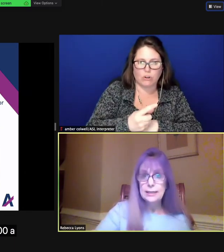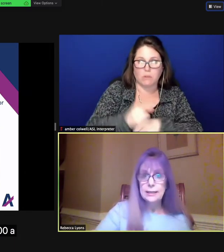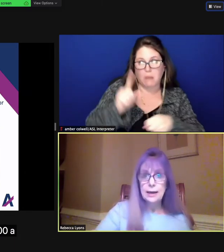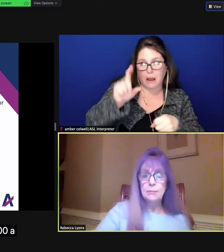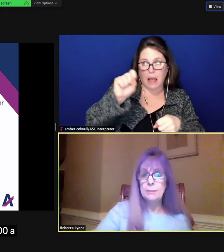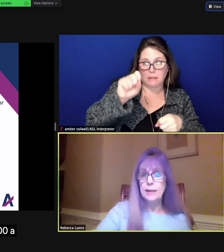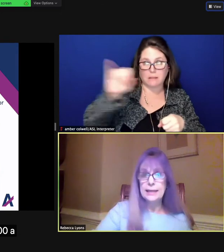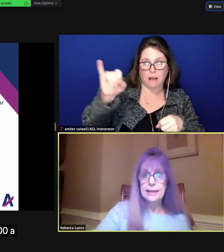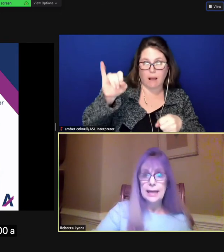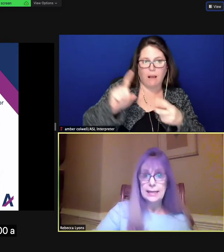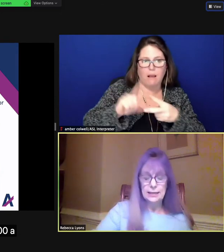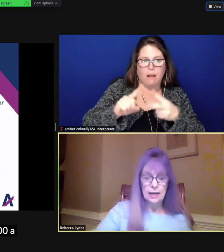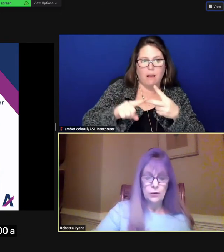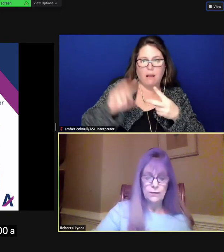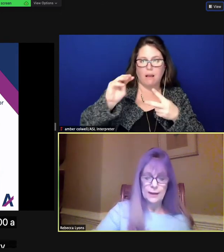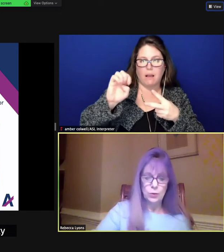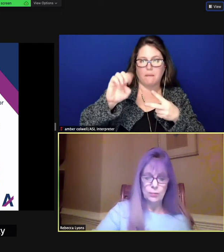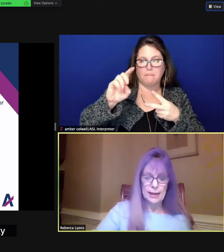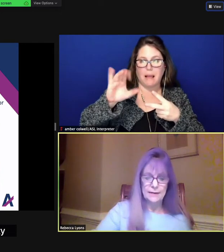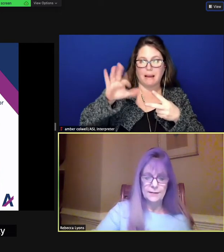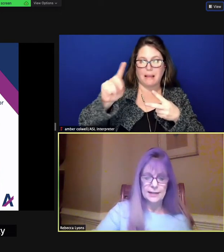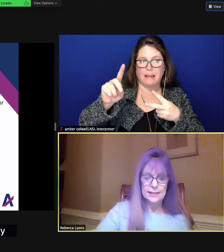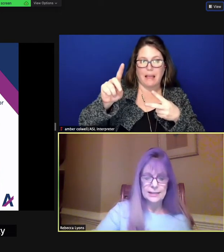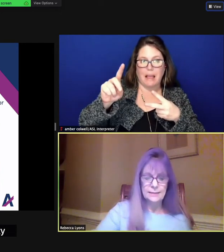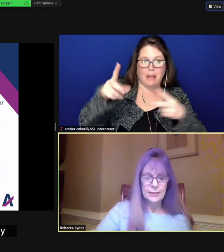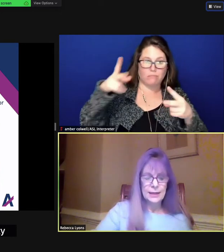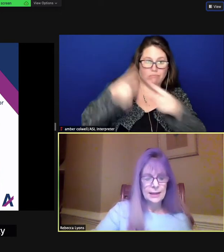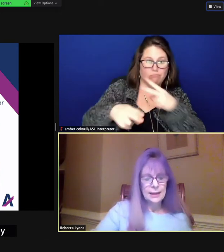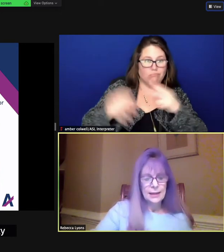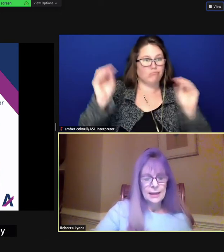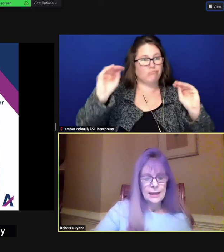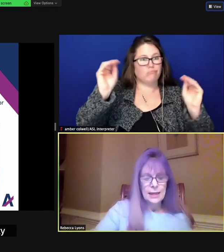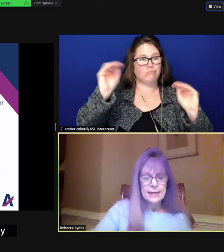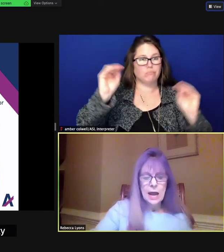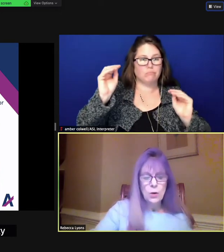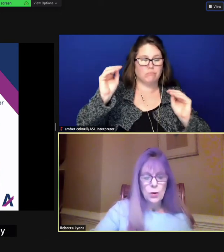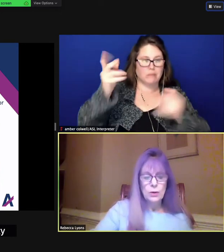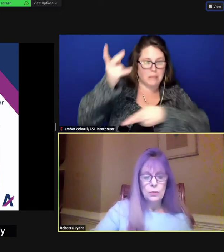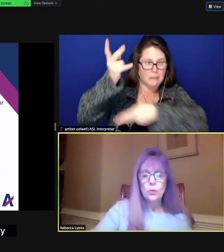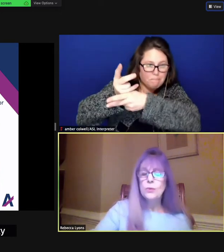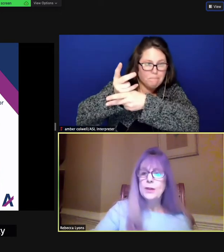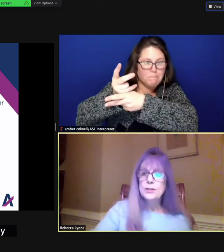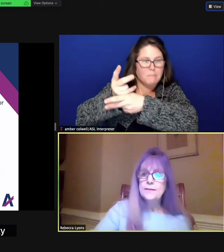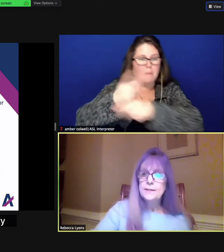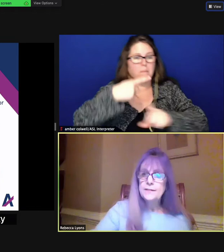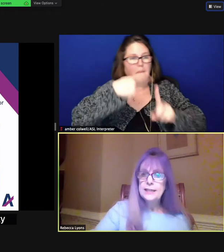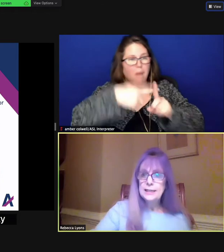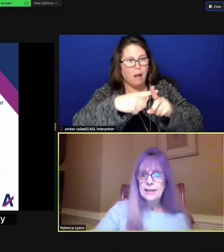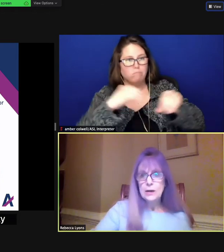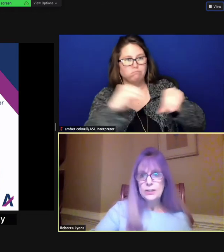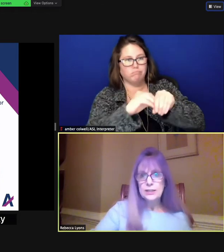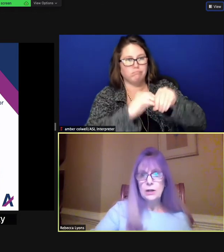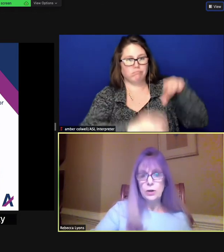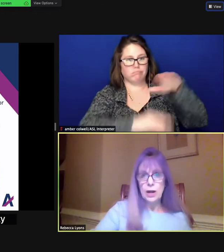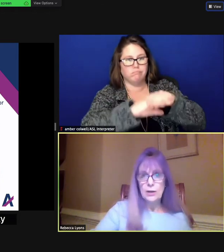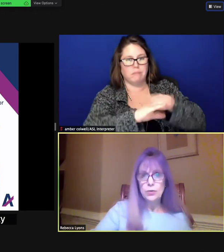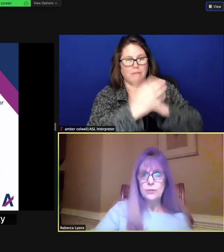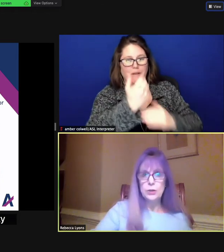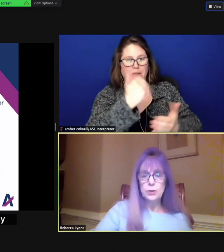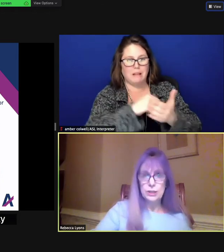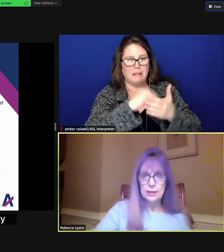security income, Medicaid, and other federal benefits. Now, there's a